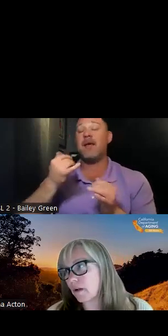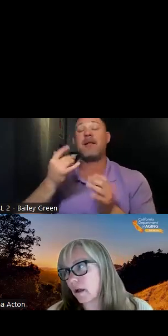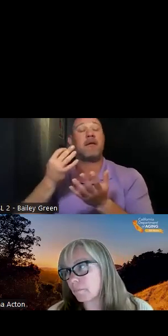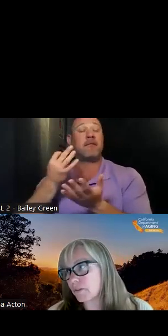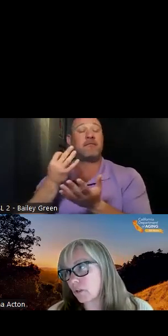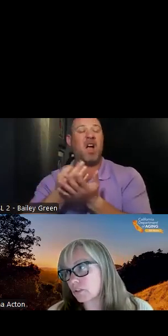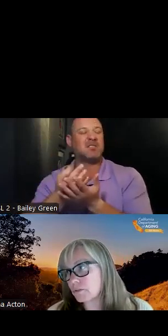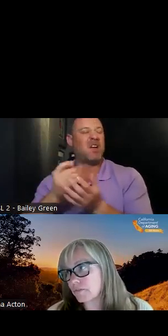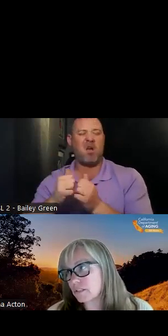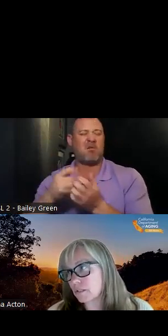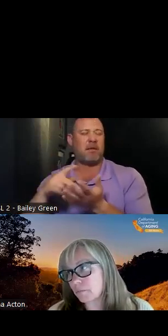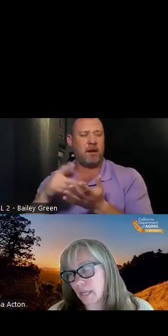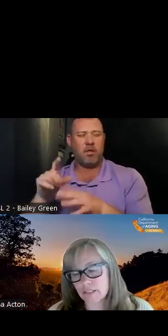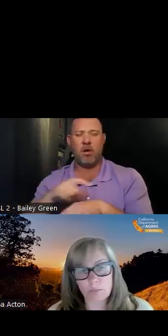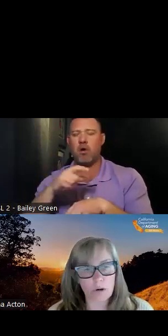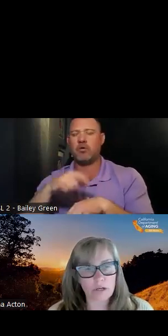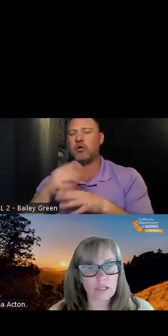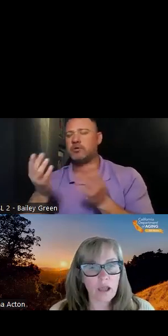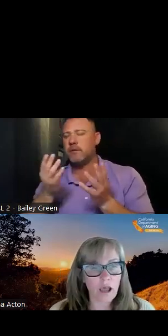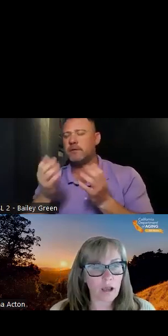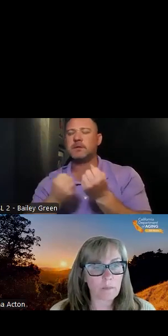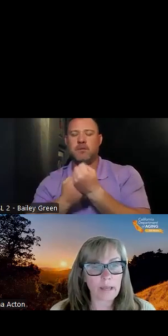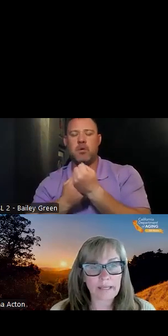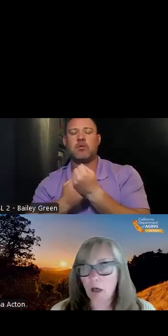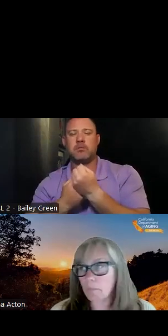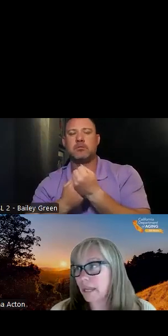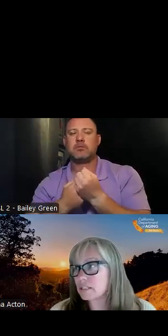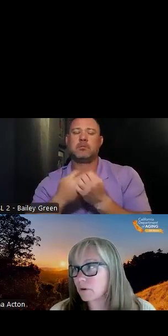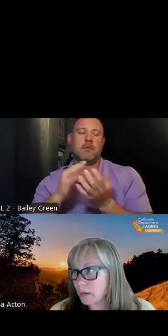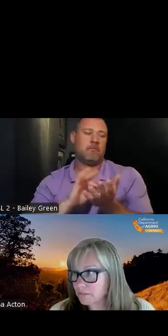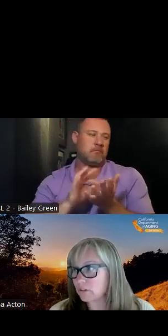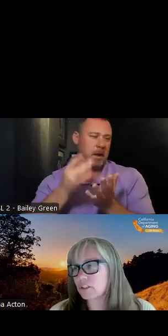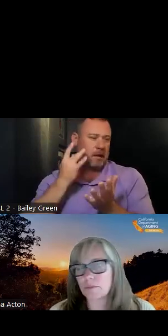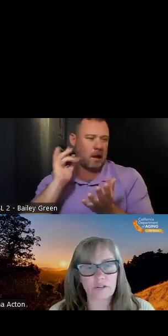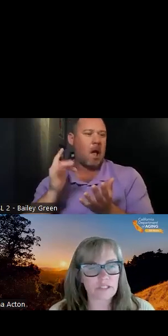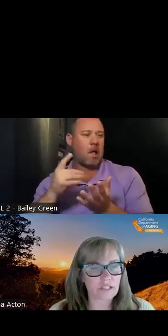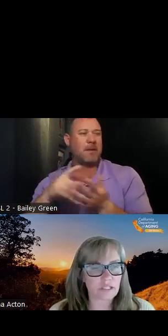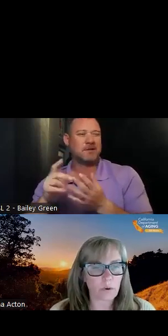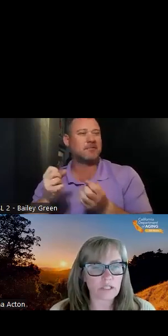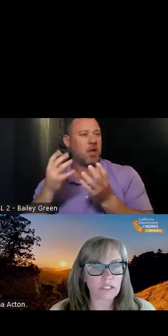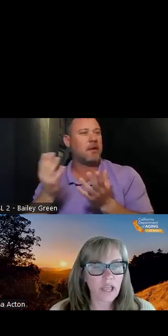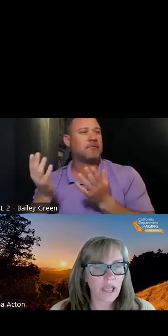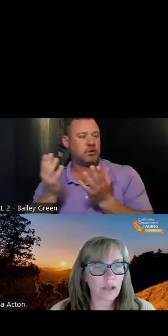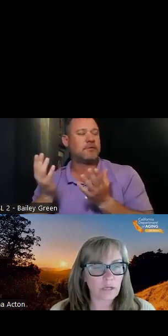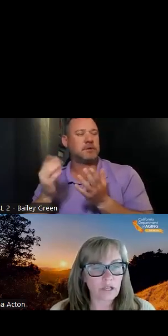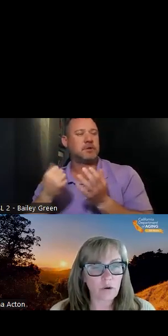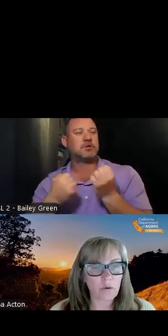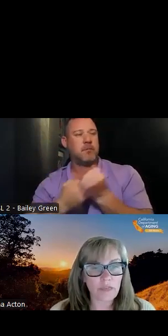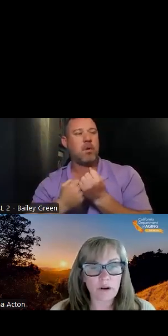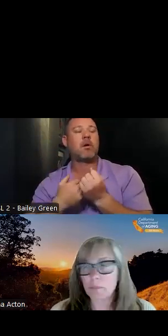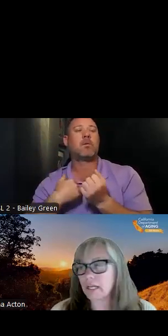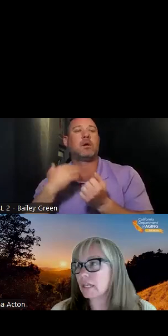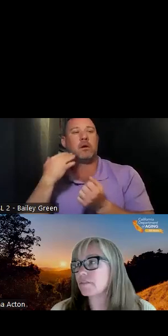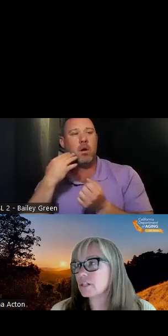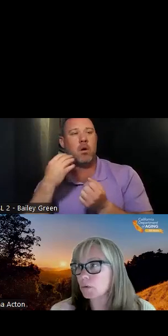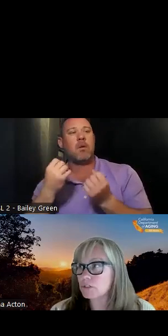afford their long-term services and supports? Medi-Cal pays for much of our long-term services and supports, and we know that